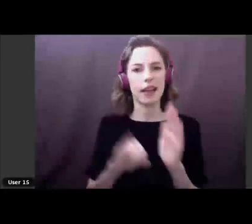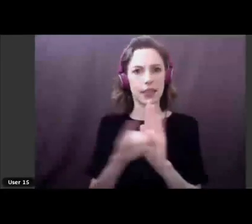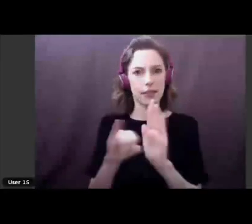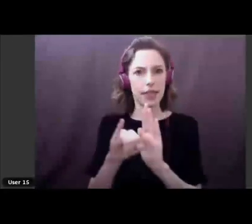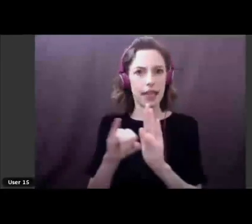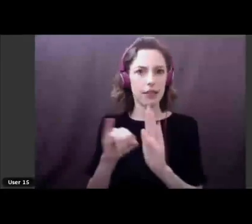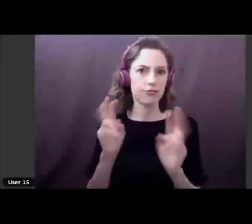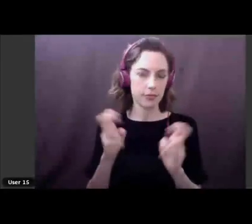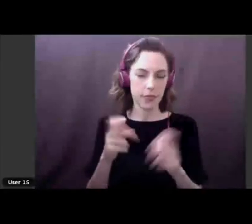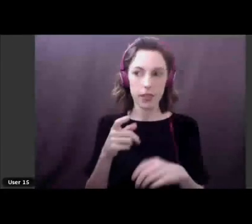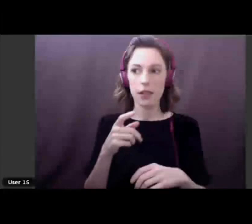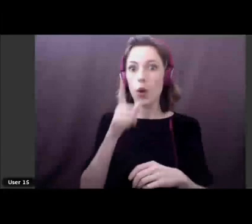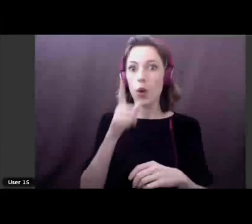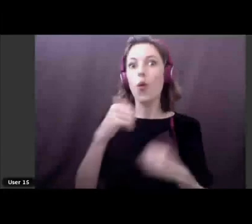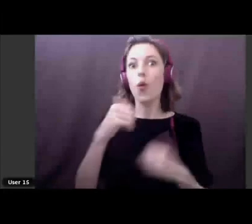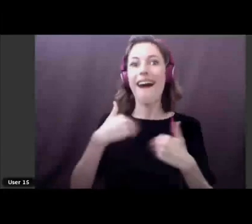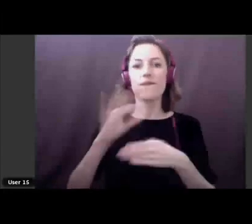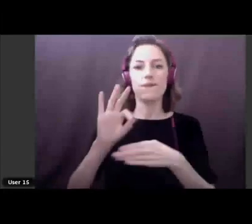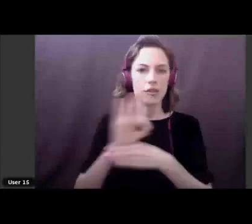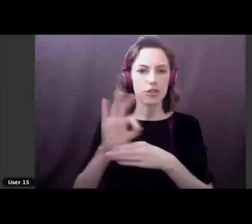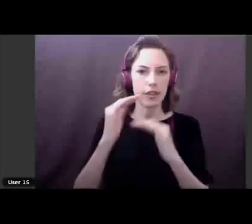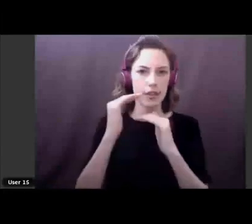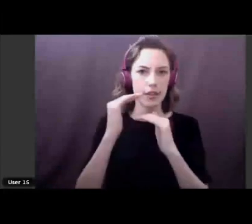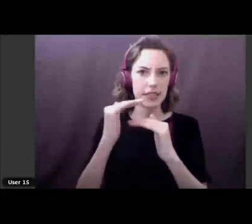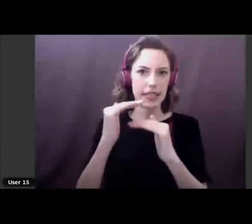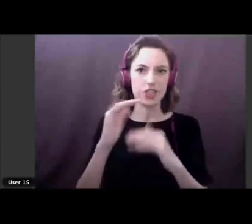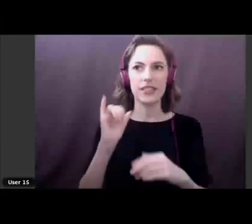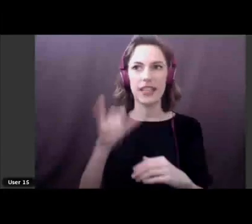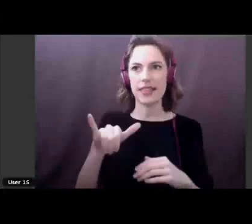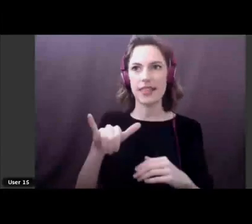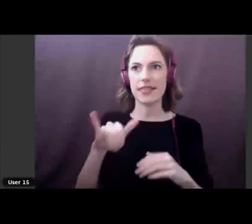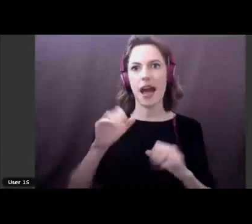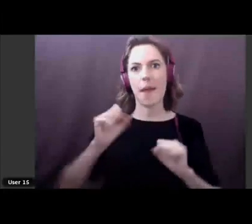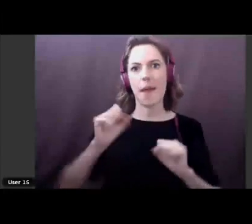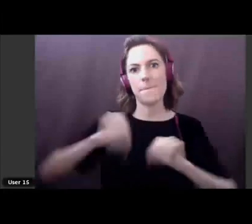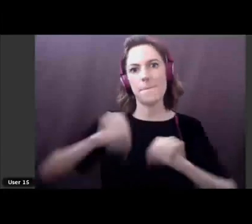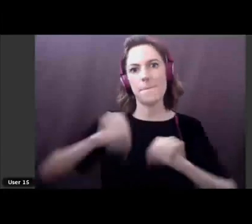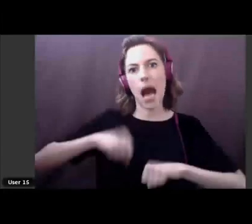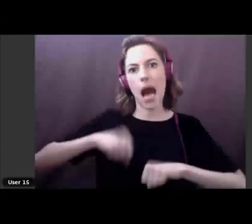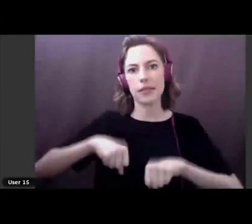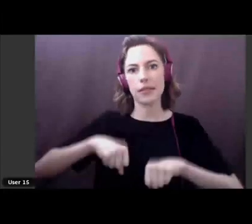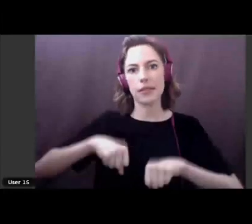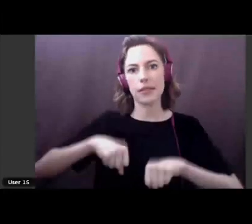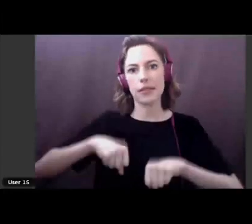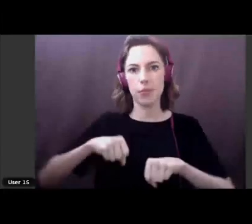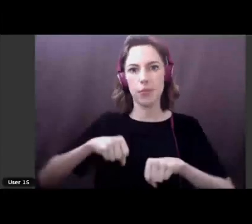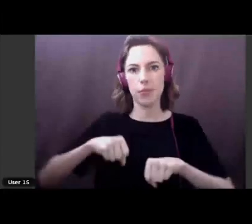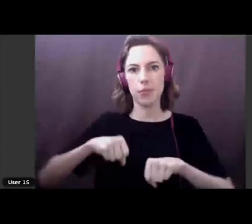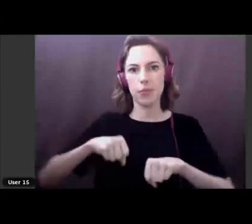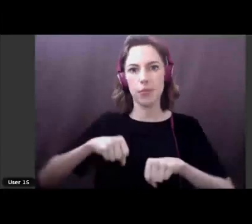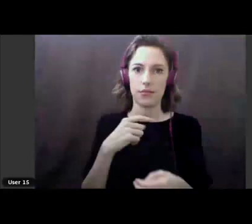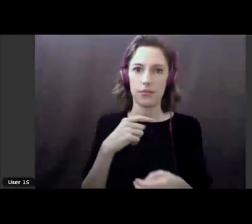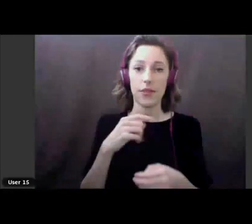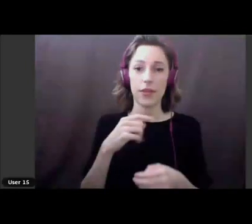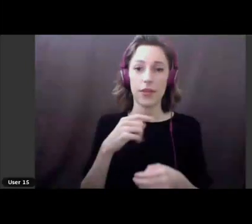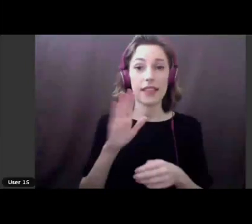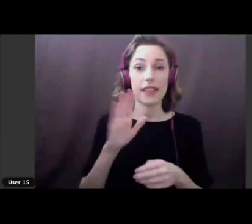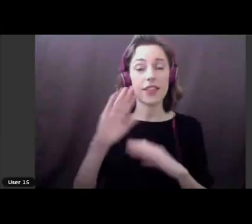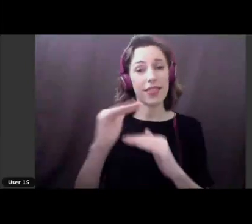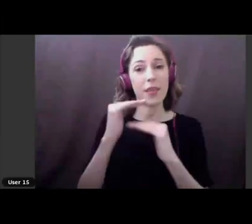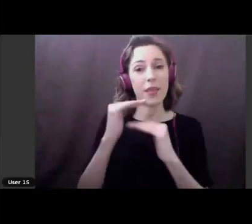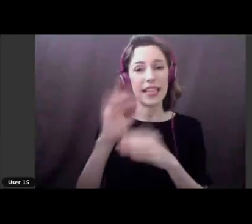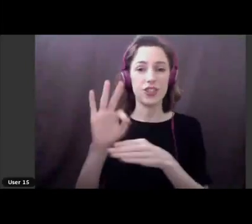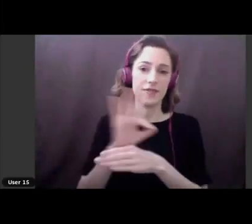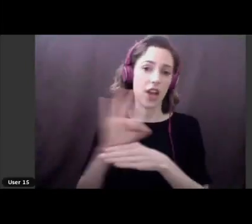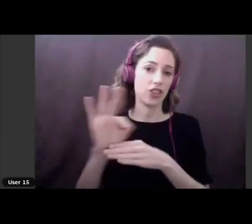data on barriers in the environment, be they attitudinal, infrastructural barriers, or whatever, and participation